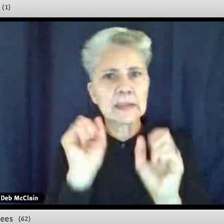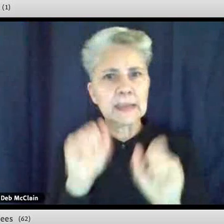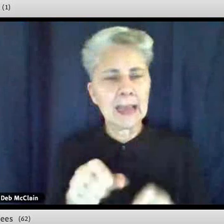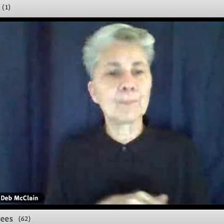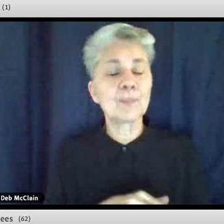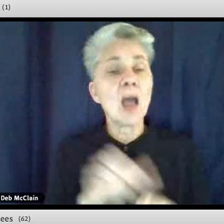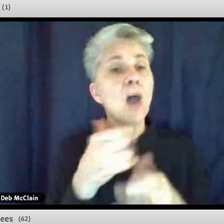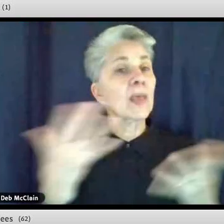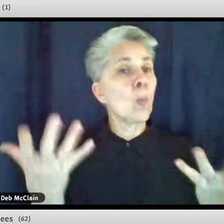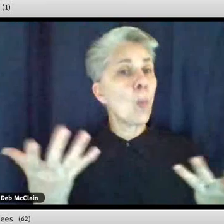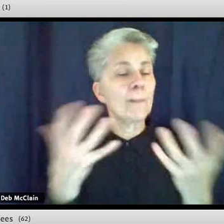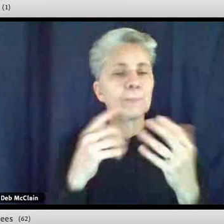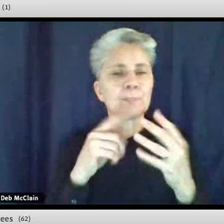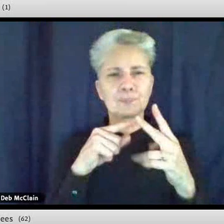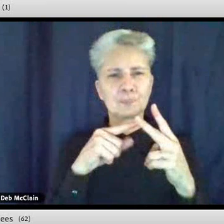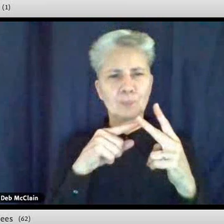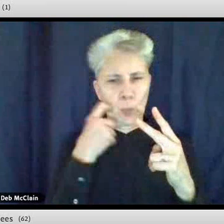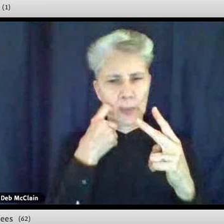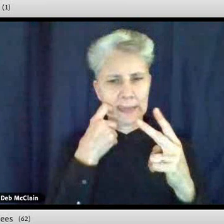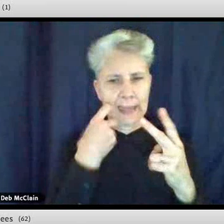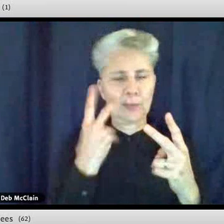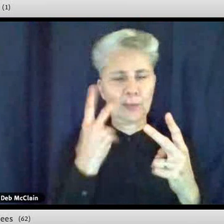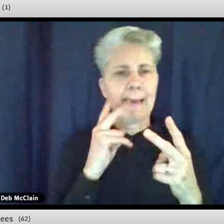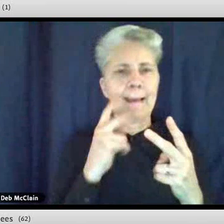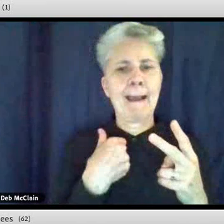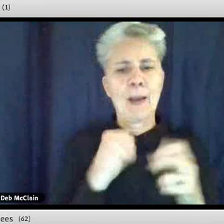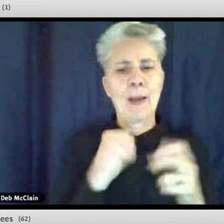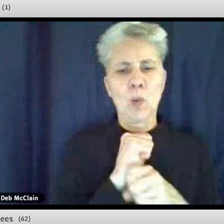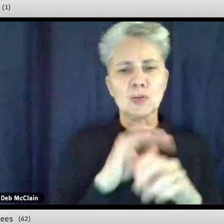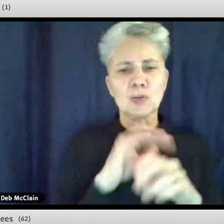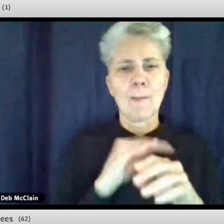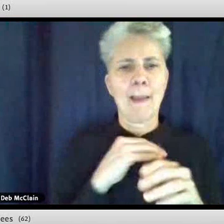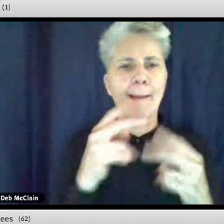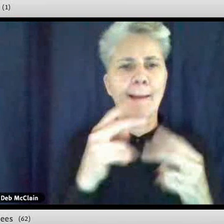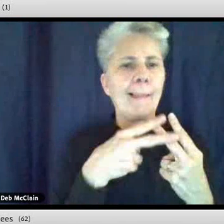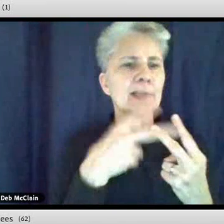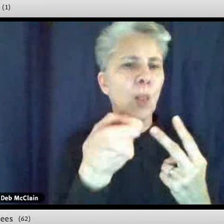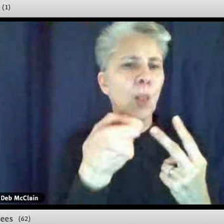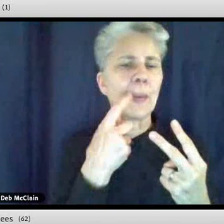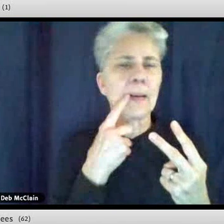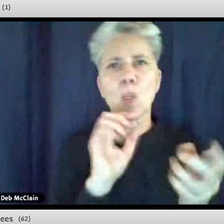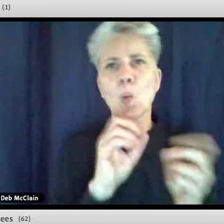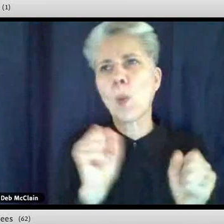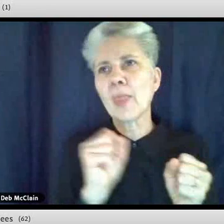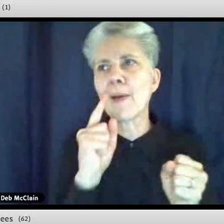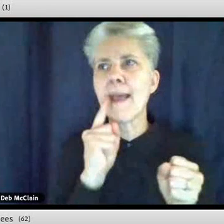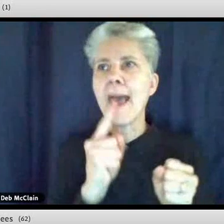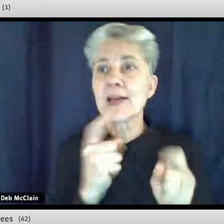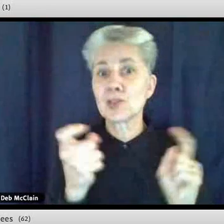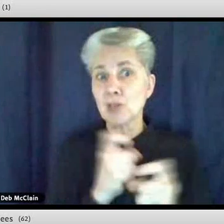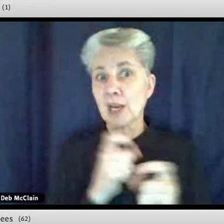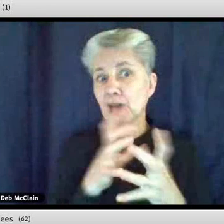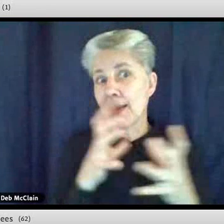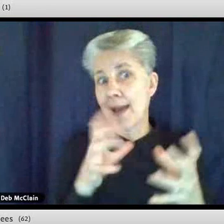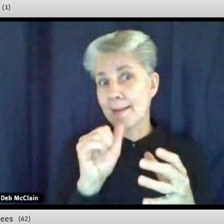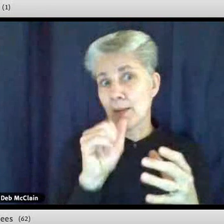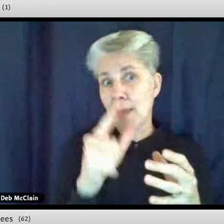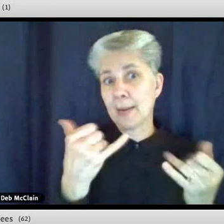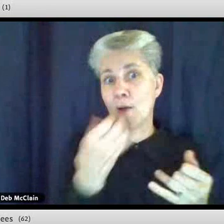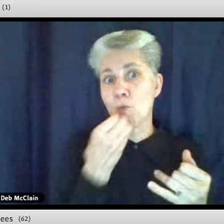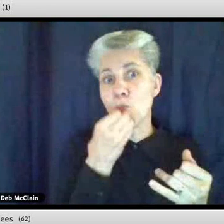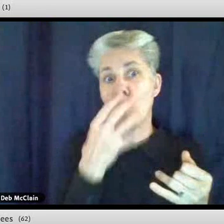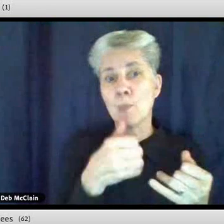So think about things that you can do to distract yourself. The other thing is, recently the other day I worked on my closet a little